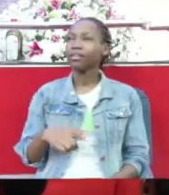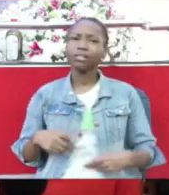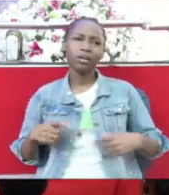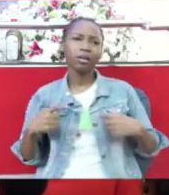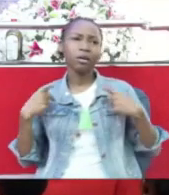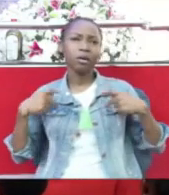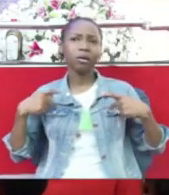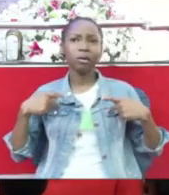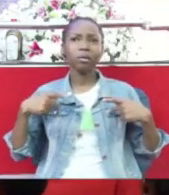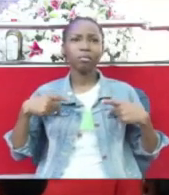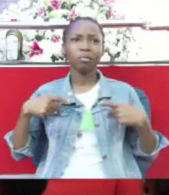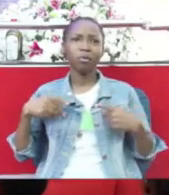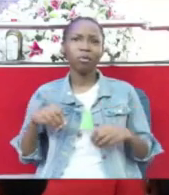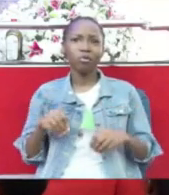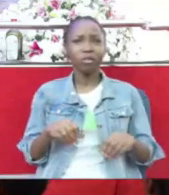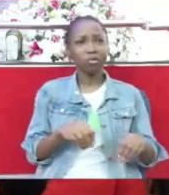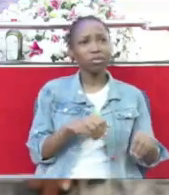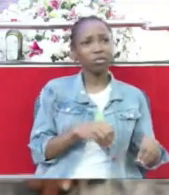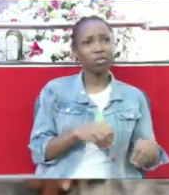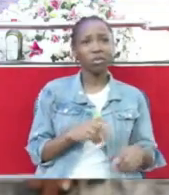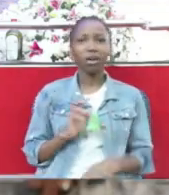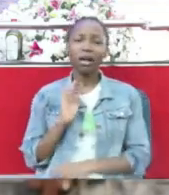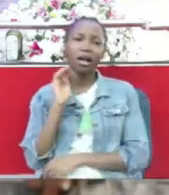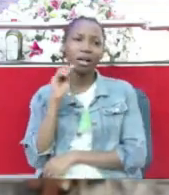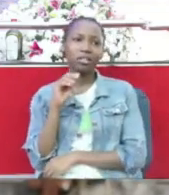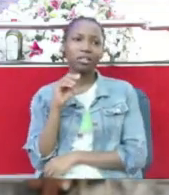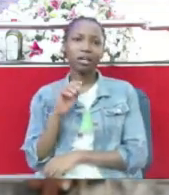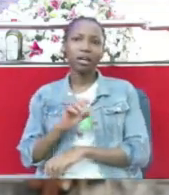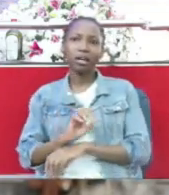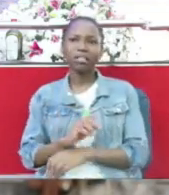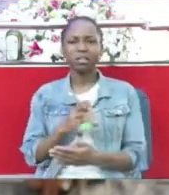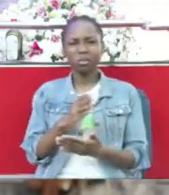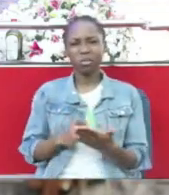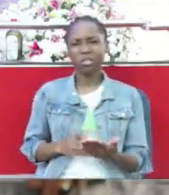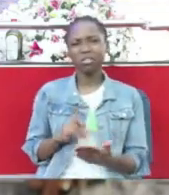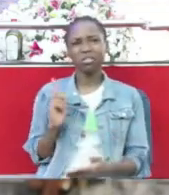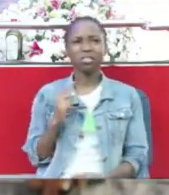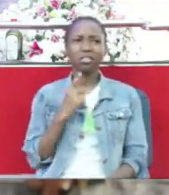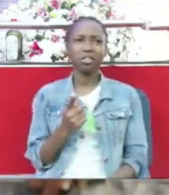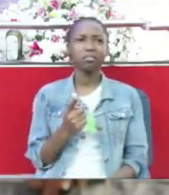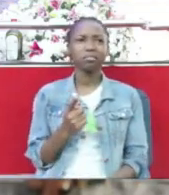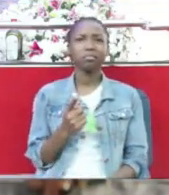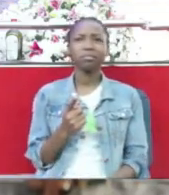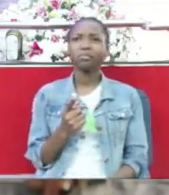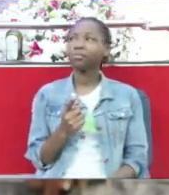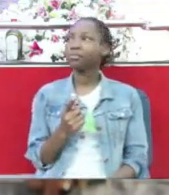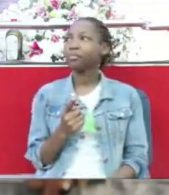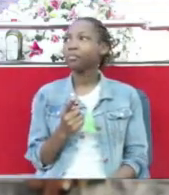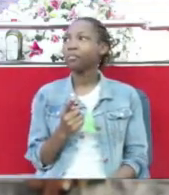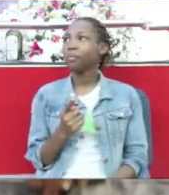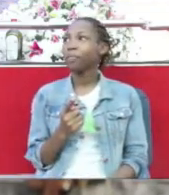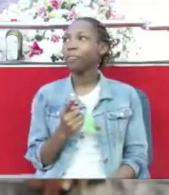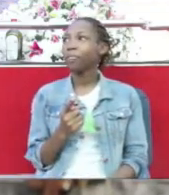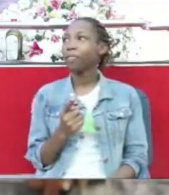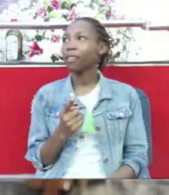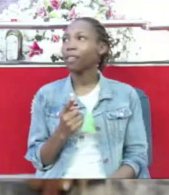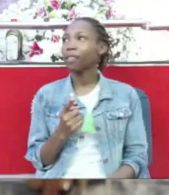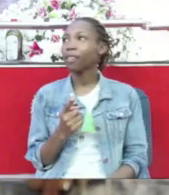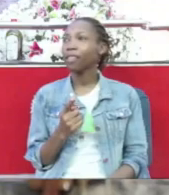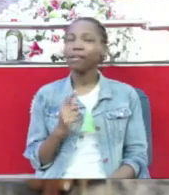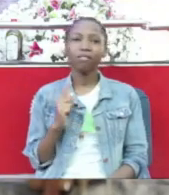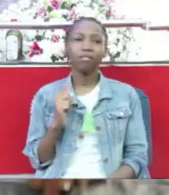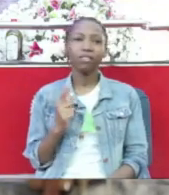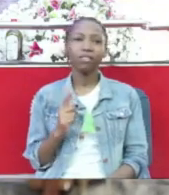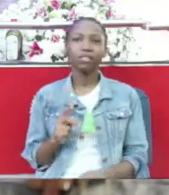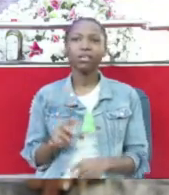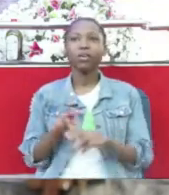hey, which country did you say? Yeah. There are countries right now which if you apply to visit your friend, first world countries, these are